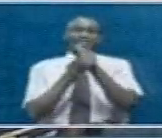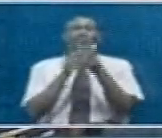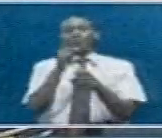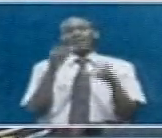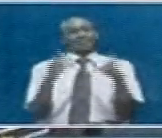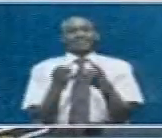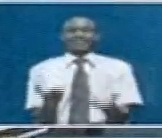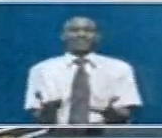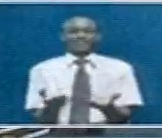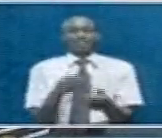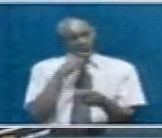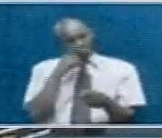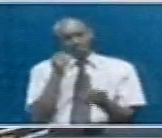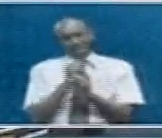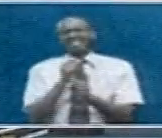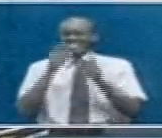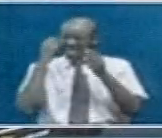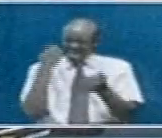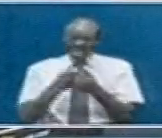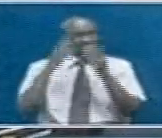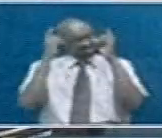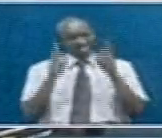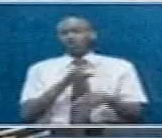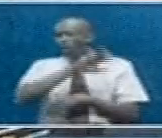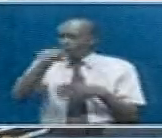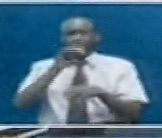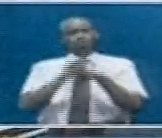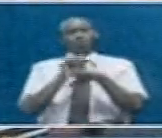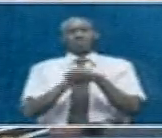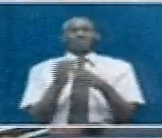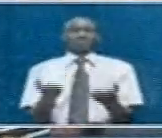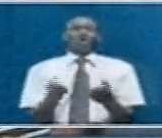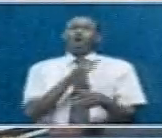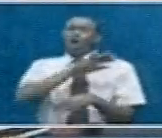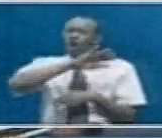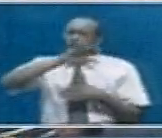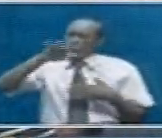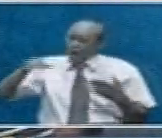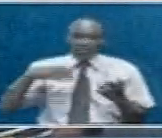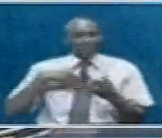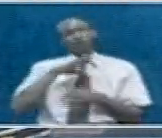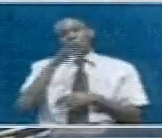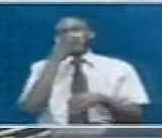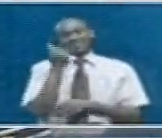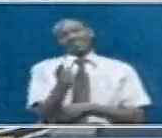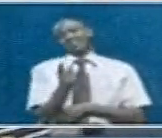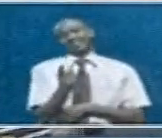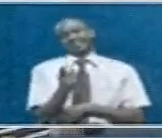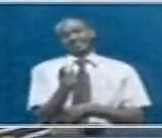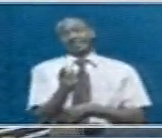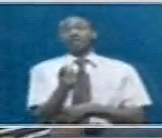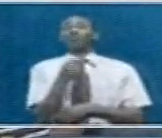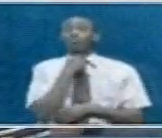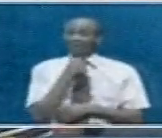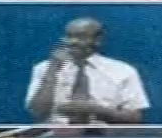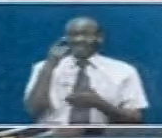one position. We had to make a very hard decision out of the best, because we had the best of all. And we